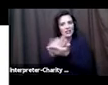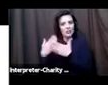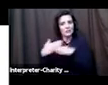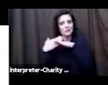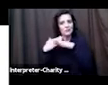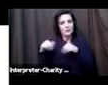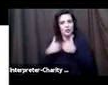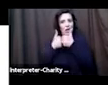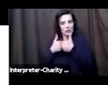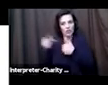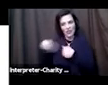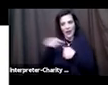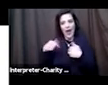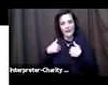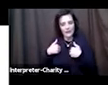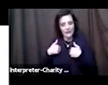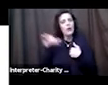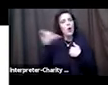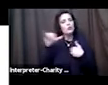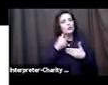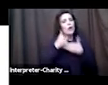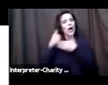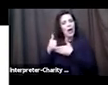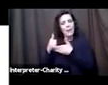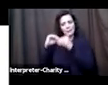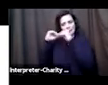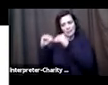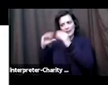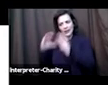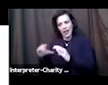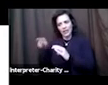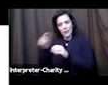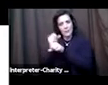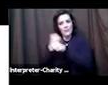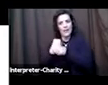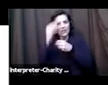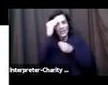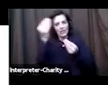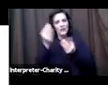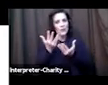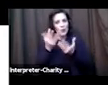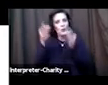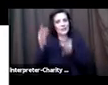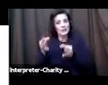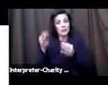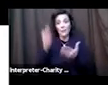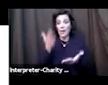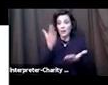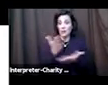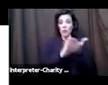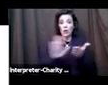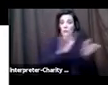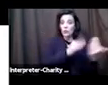and help your clients make informed decision. And it may be part of your job. Like, I don't know whether in